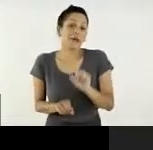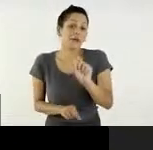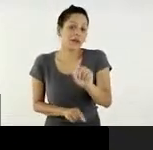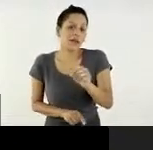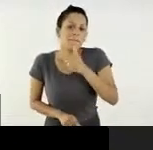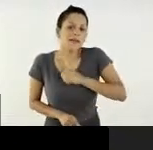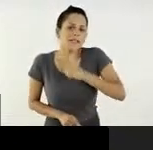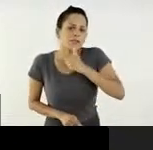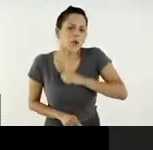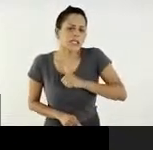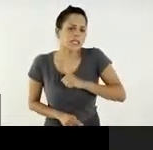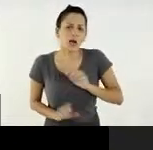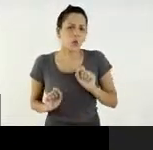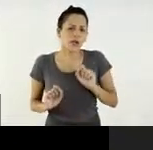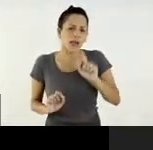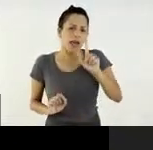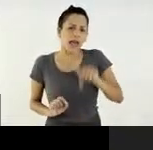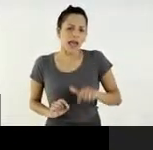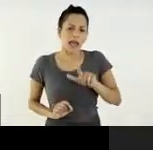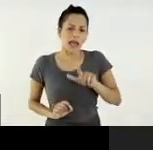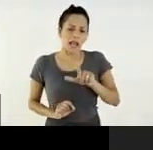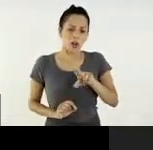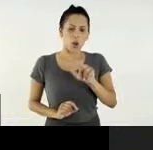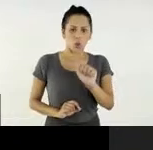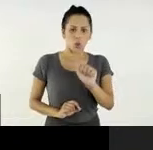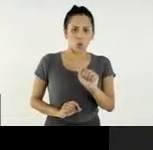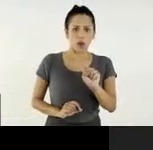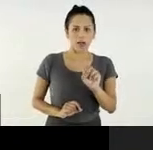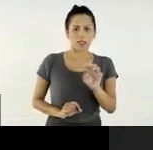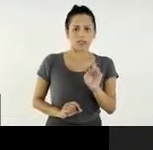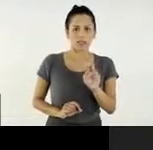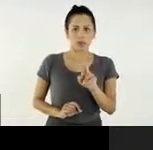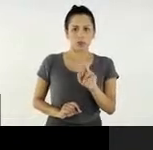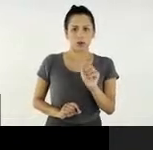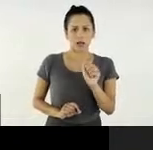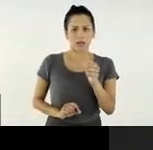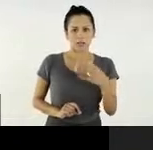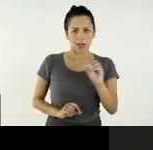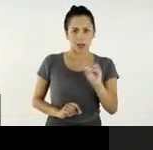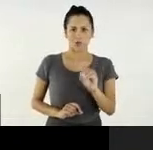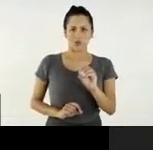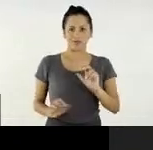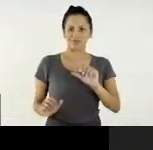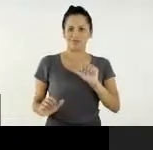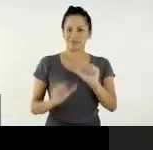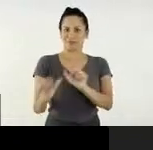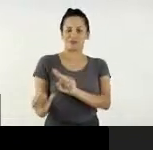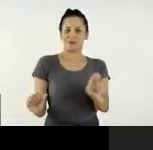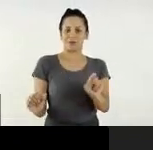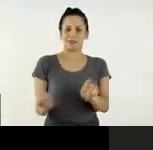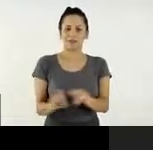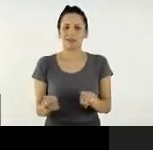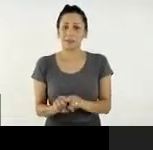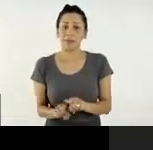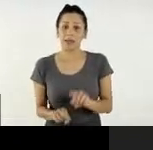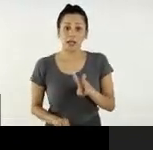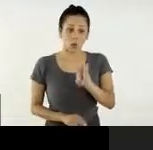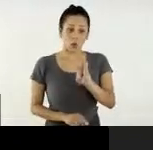Seminars became ovulars. Women became women, as I said, with a YN. History became